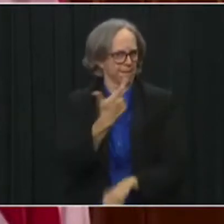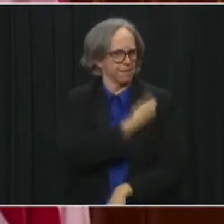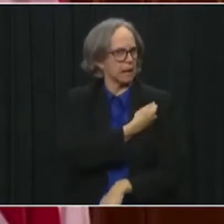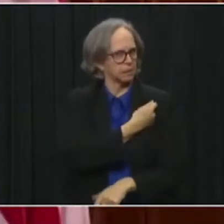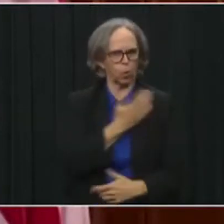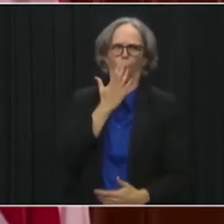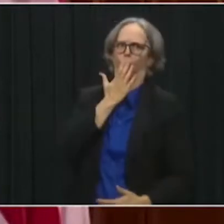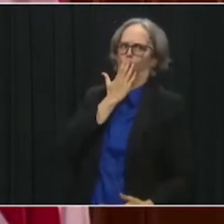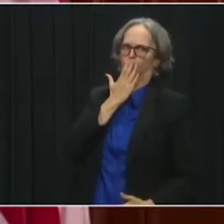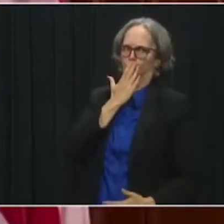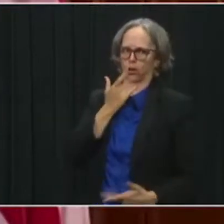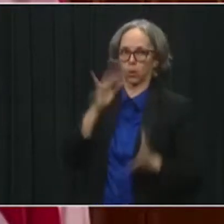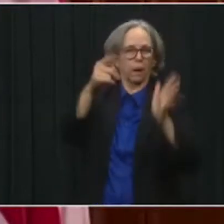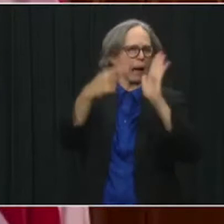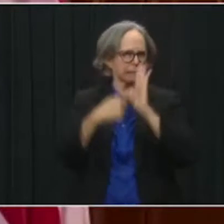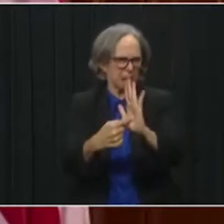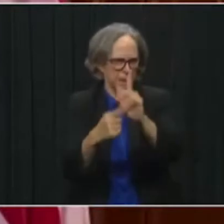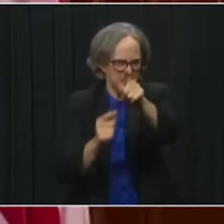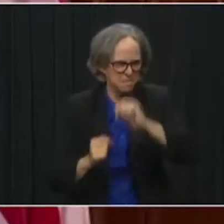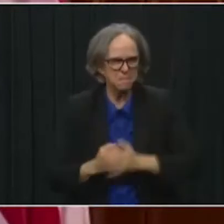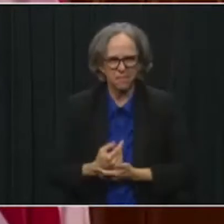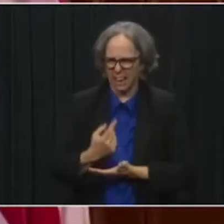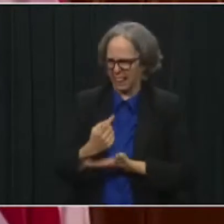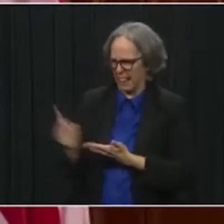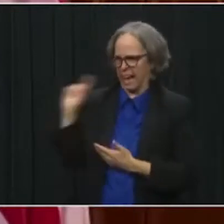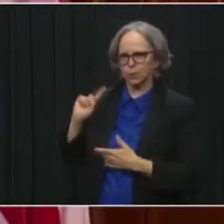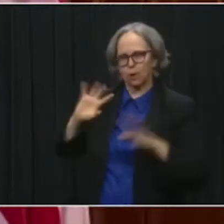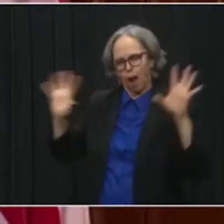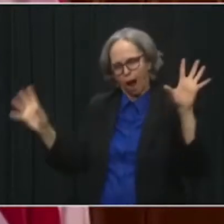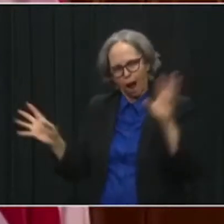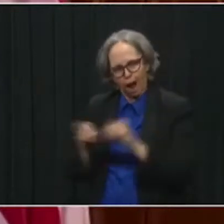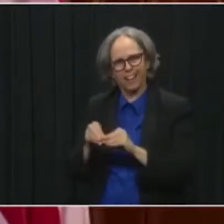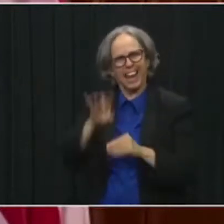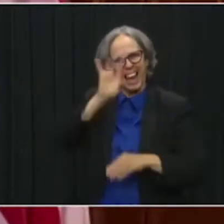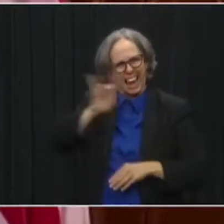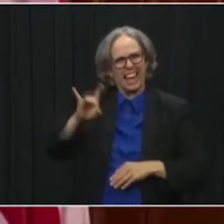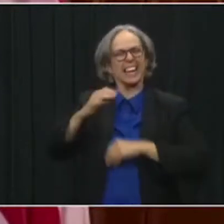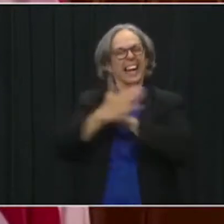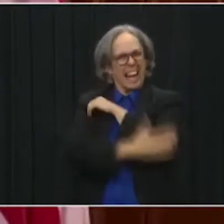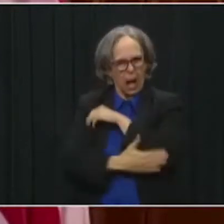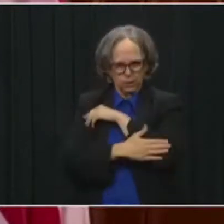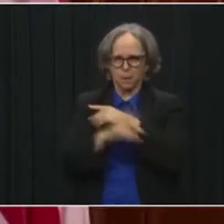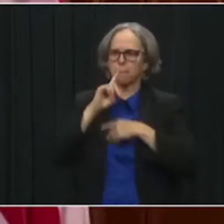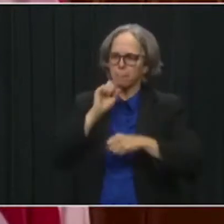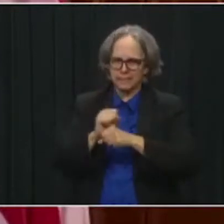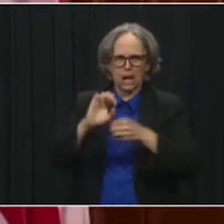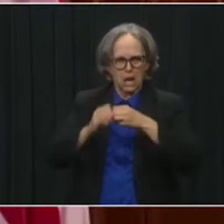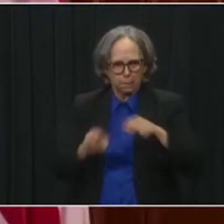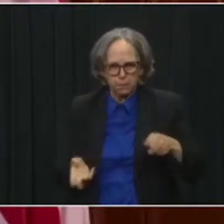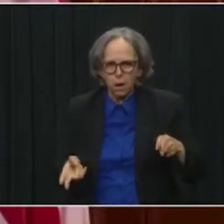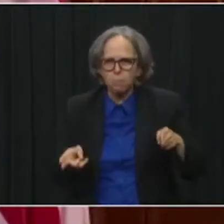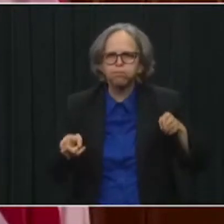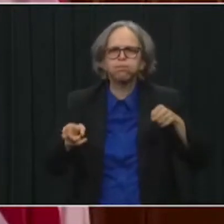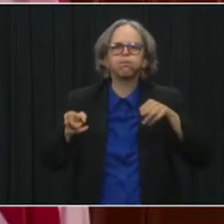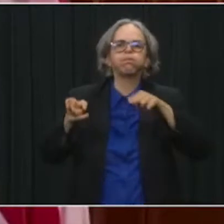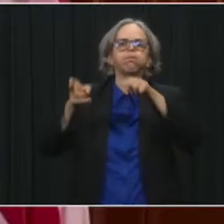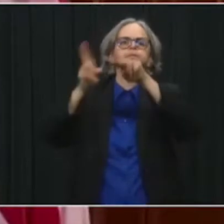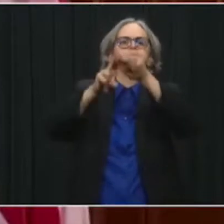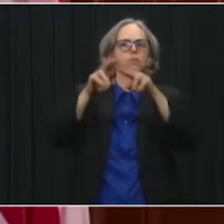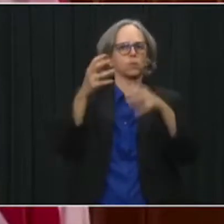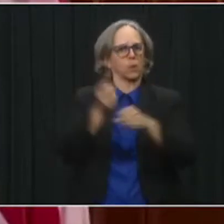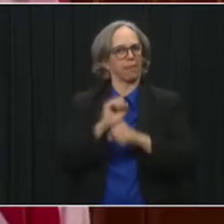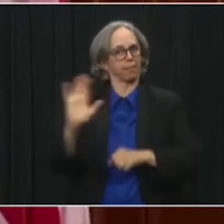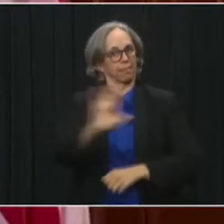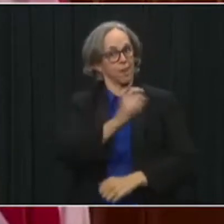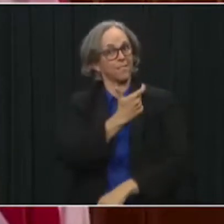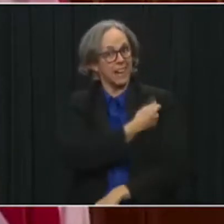we saw increased vaccinations in all 88 of our counties, if you compare that to the first week of July. Additionally,